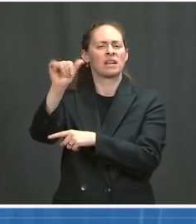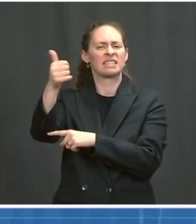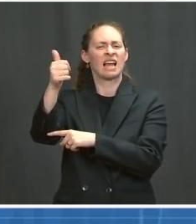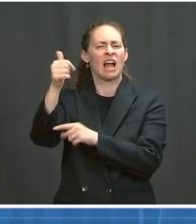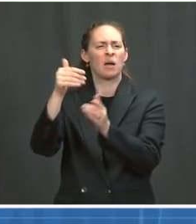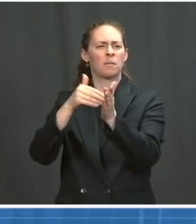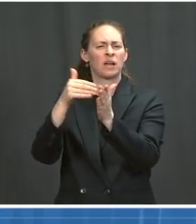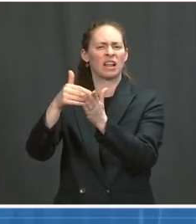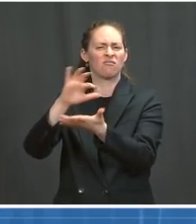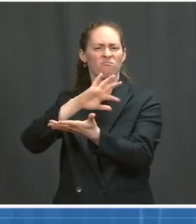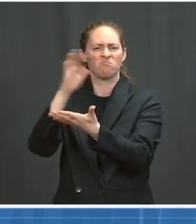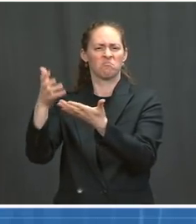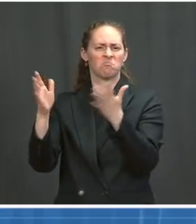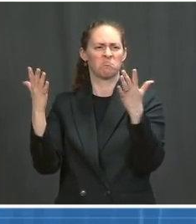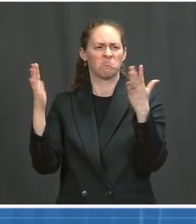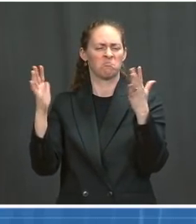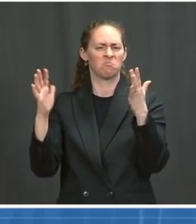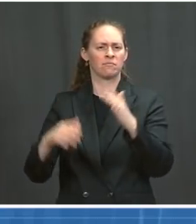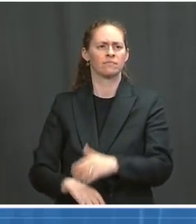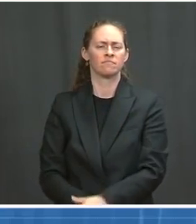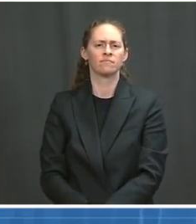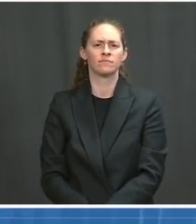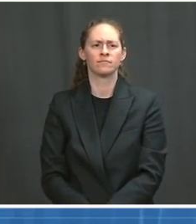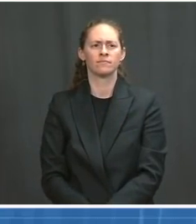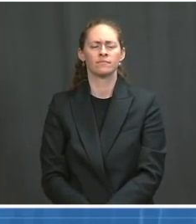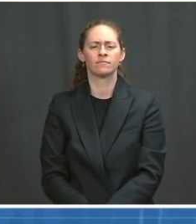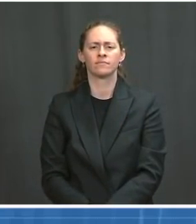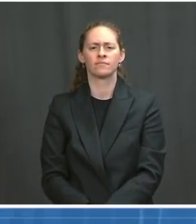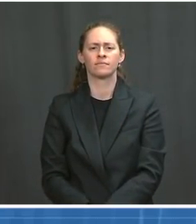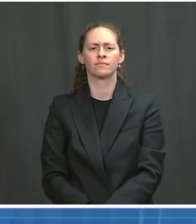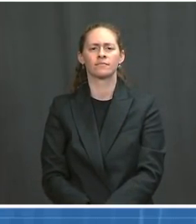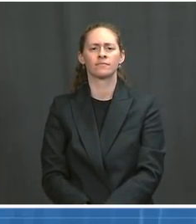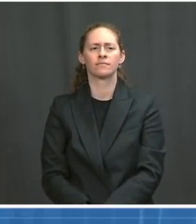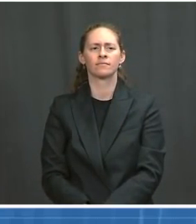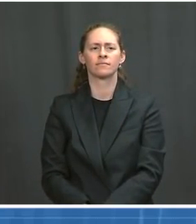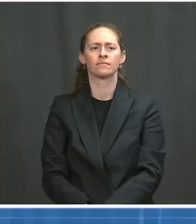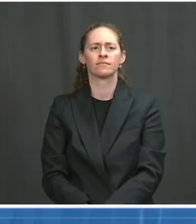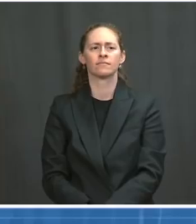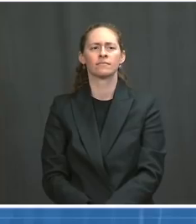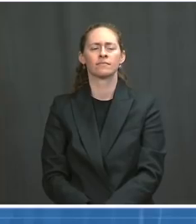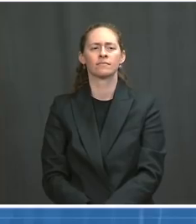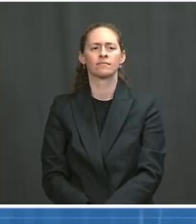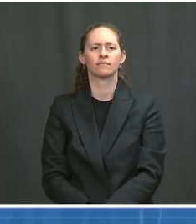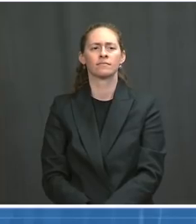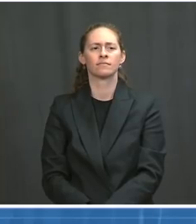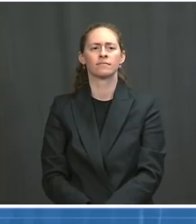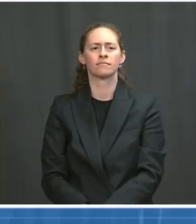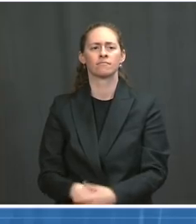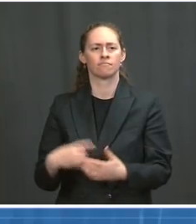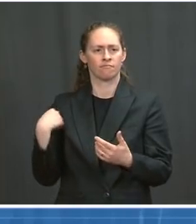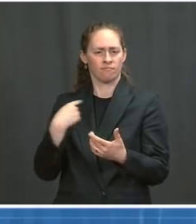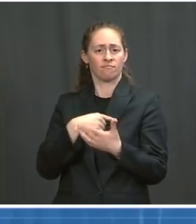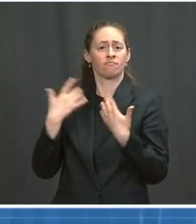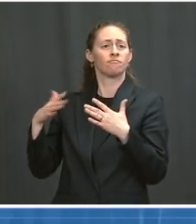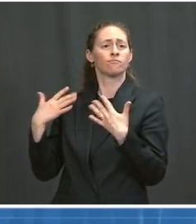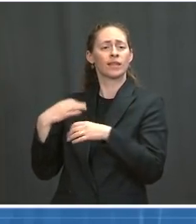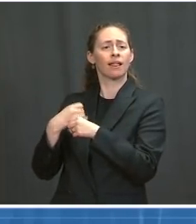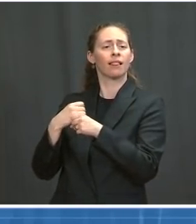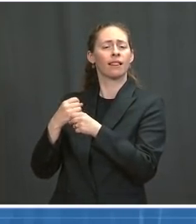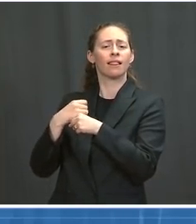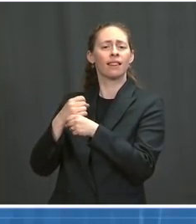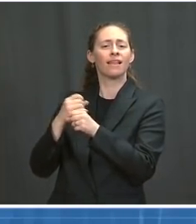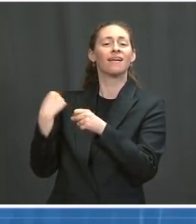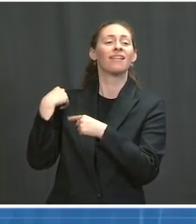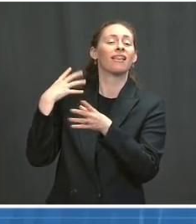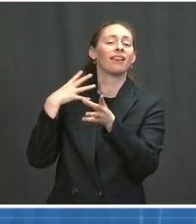estimated 50 million doses in addition that are in various stages of production that could be completed across May,